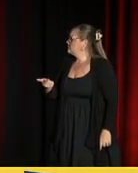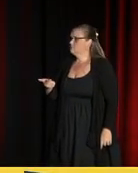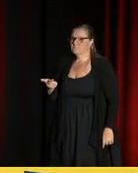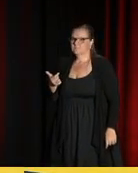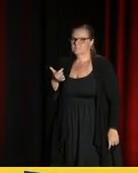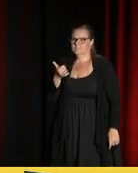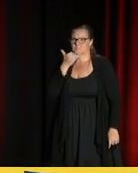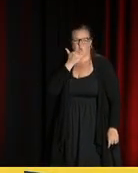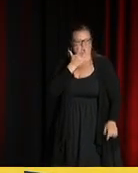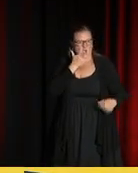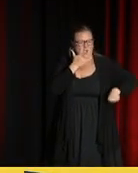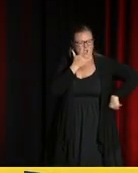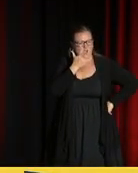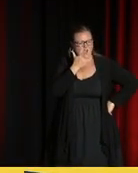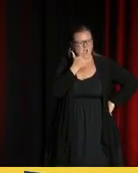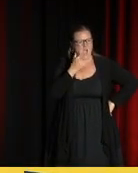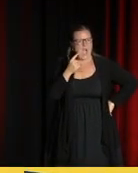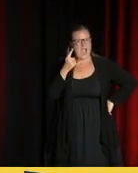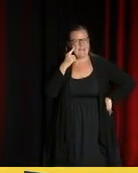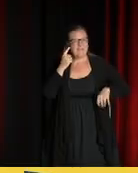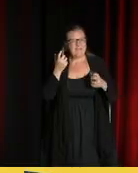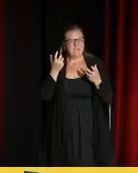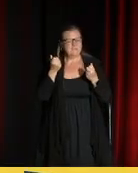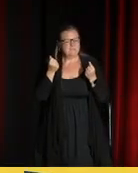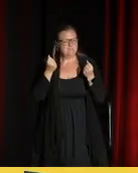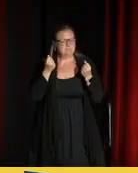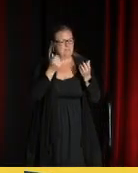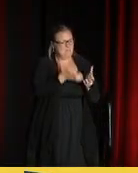oops, I seem to have packed too many bottles.